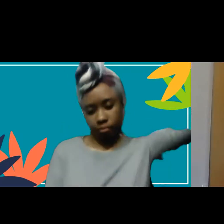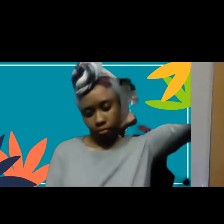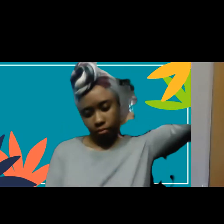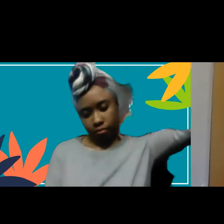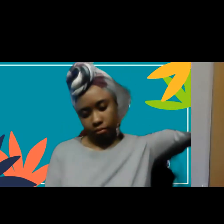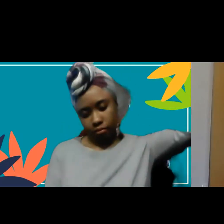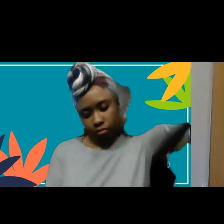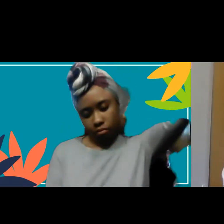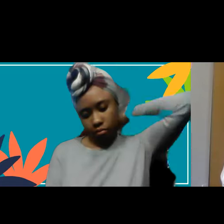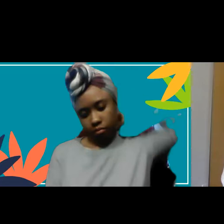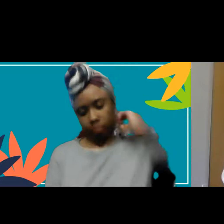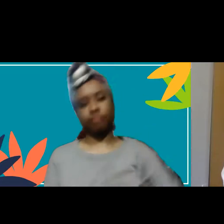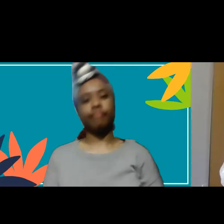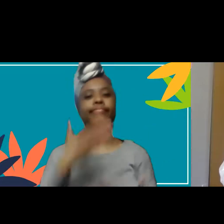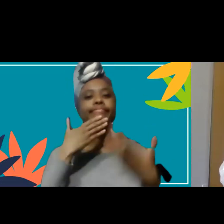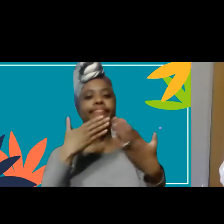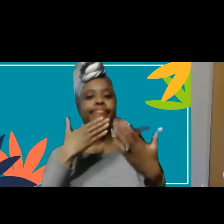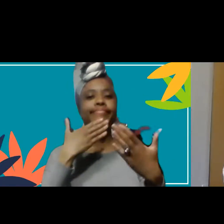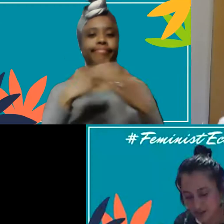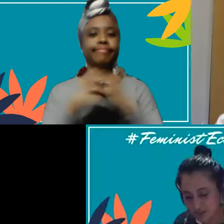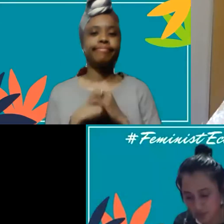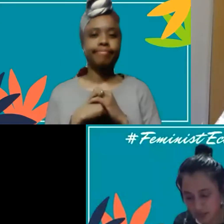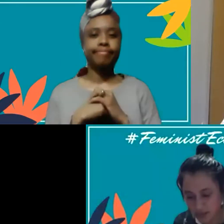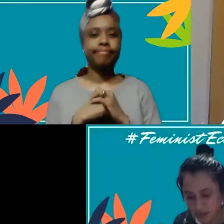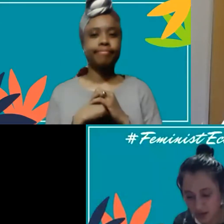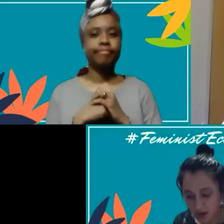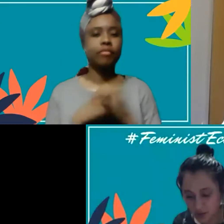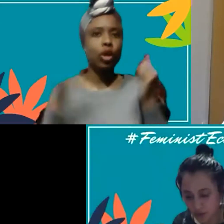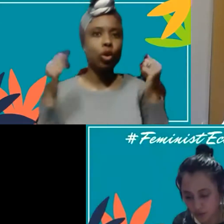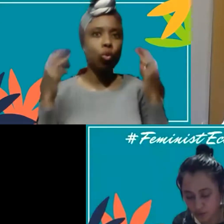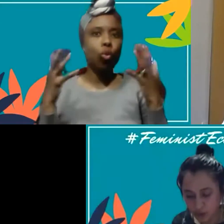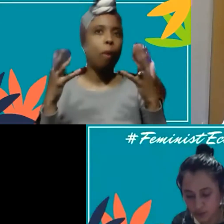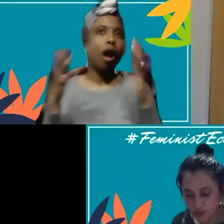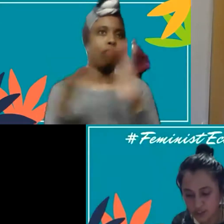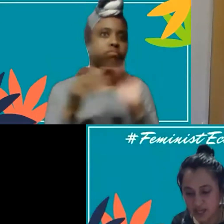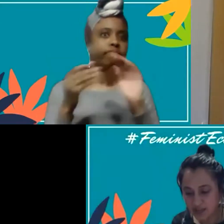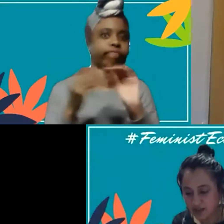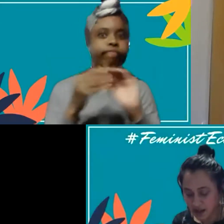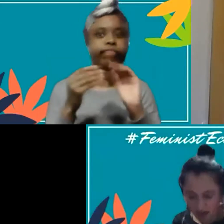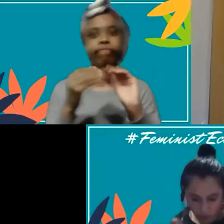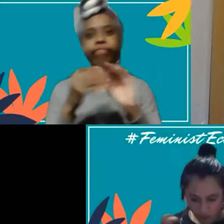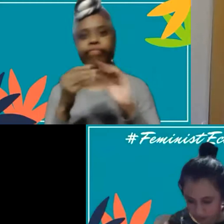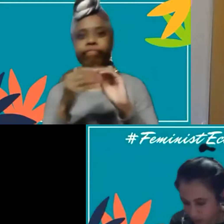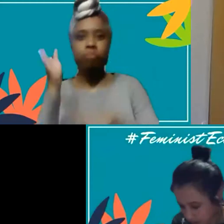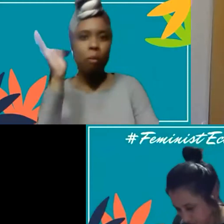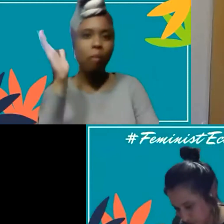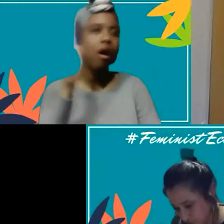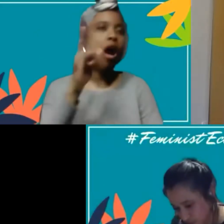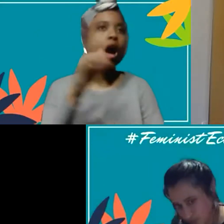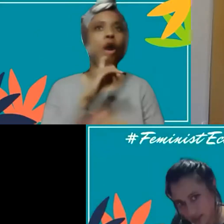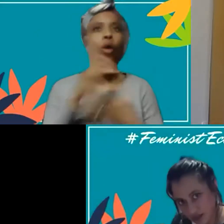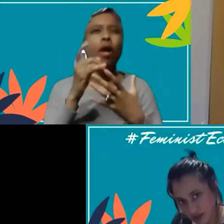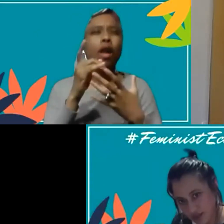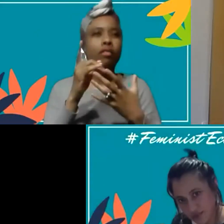Thank you, Khara. There was so much coming out of what you said. I want to pull out a